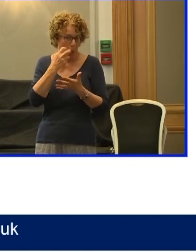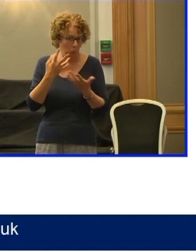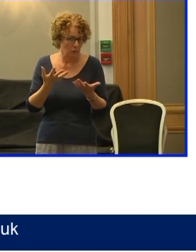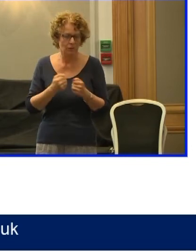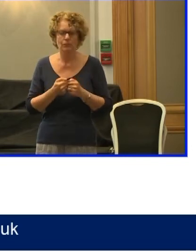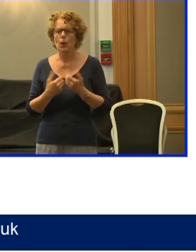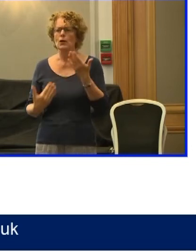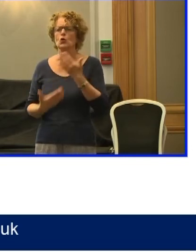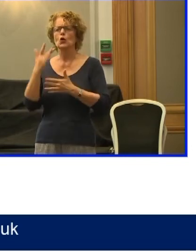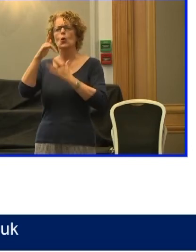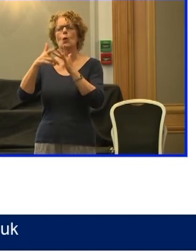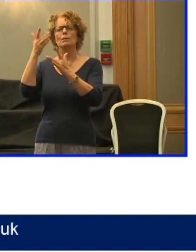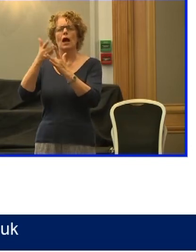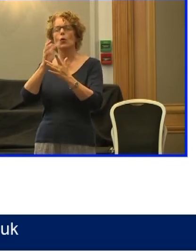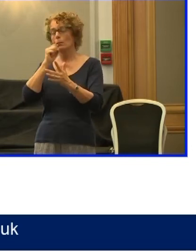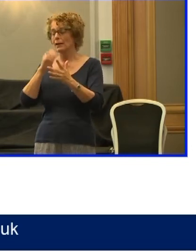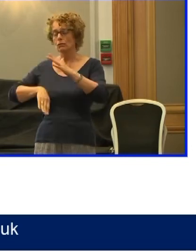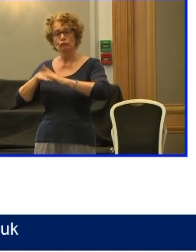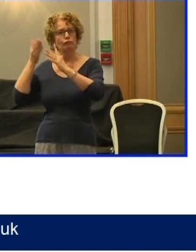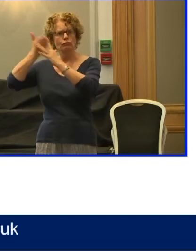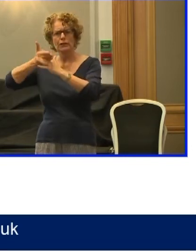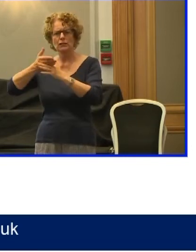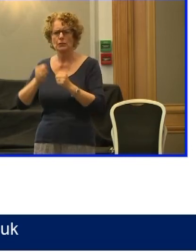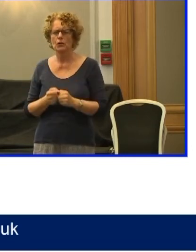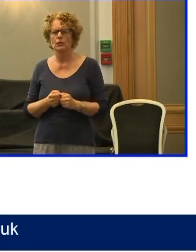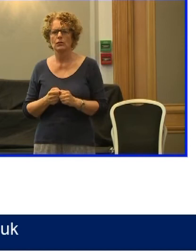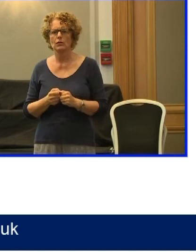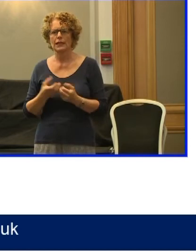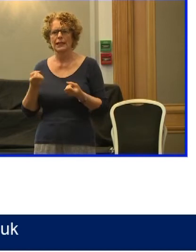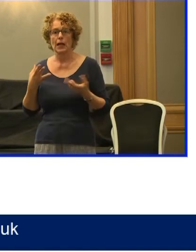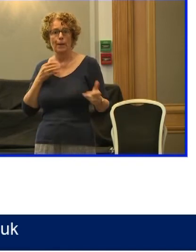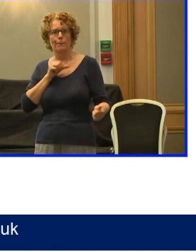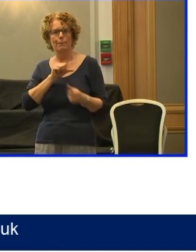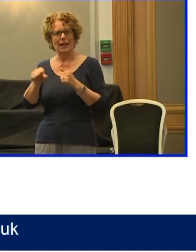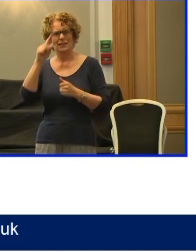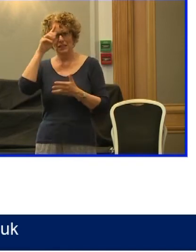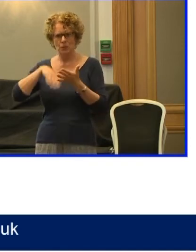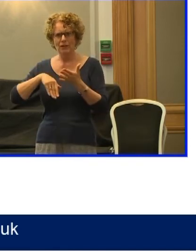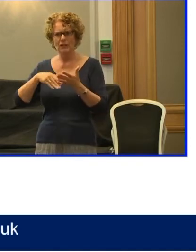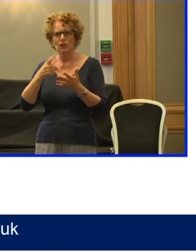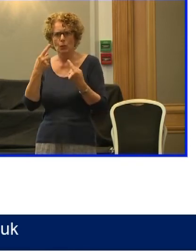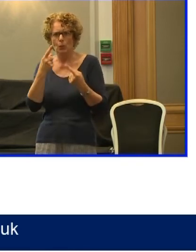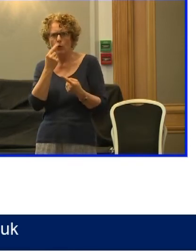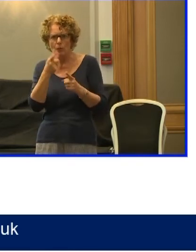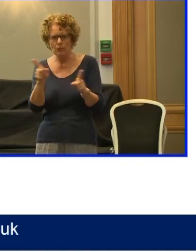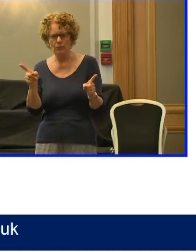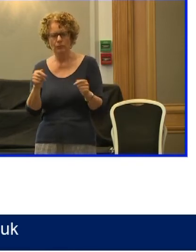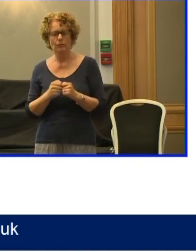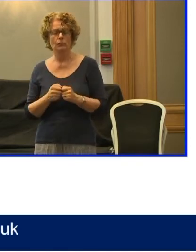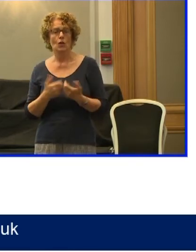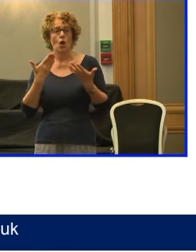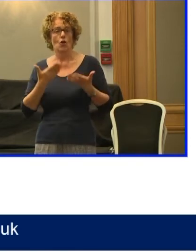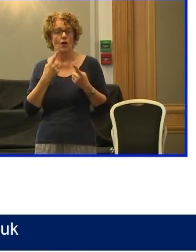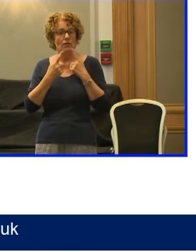new one will be fully accessible and will give you the best experience possible. But our current wealth of information